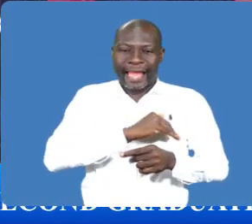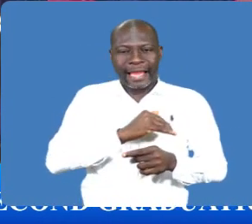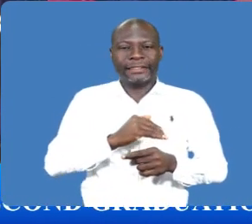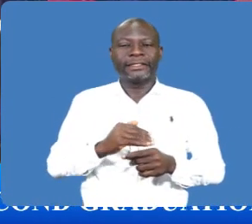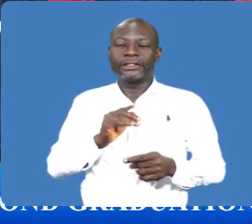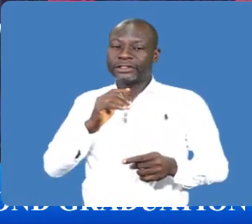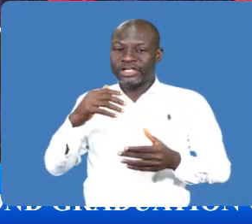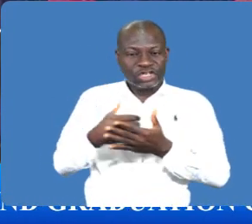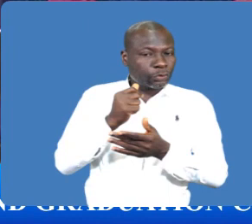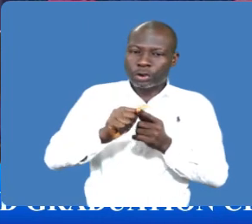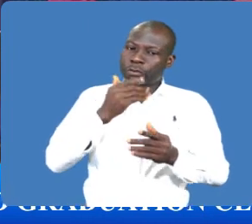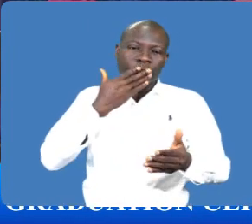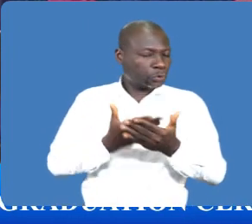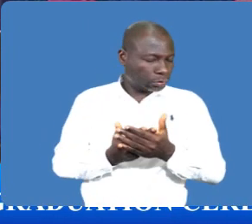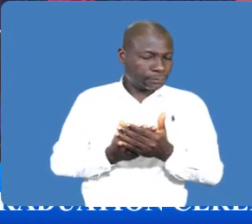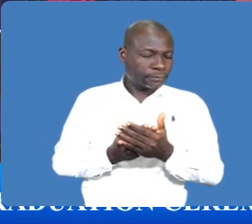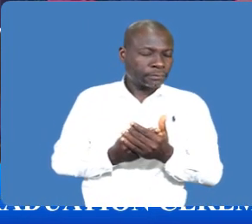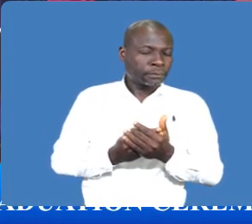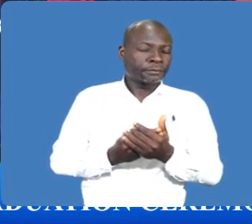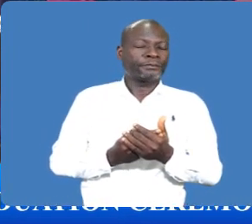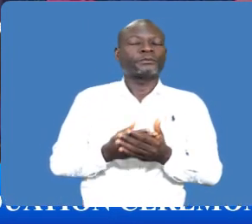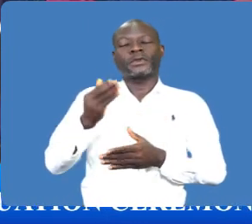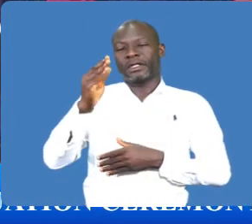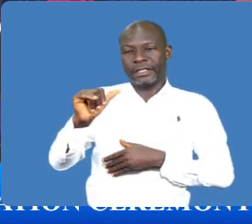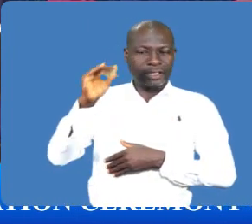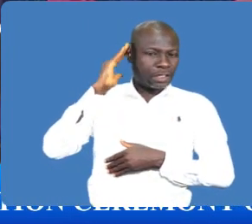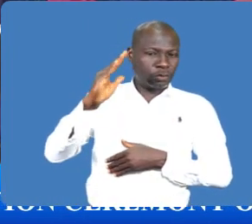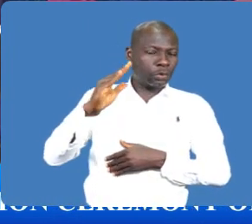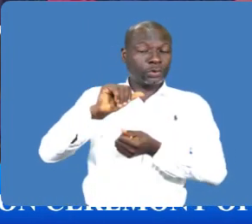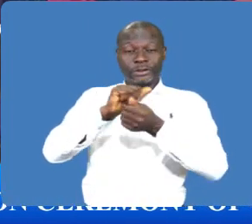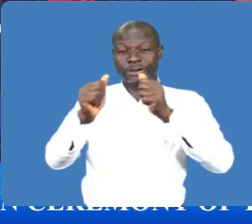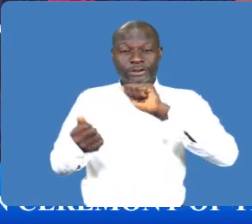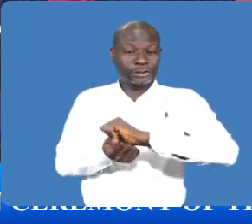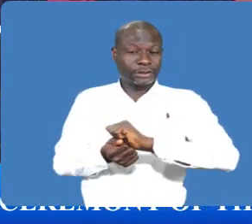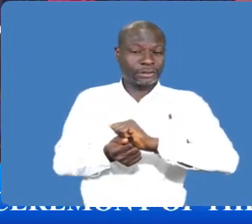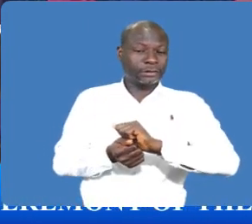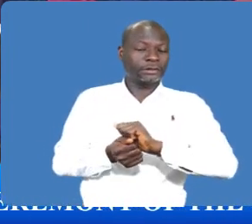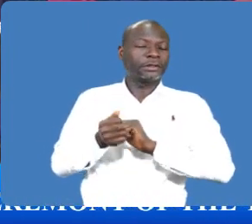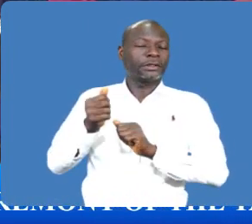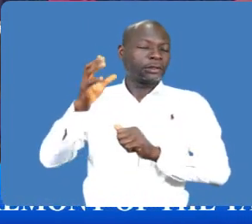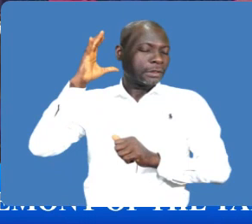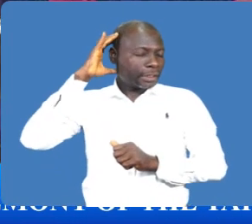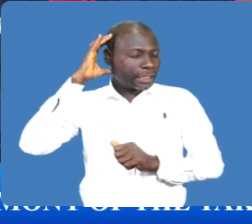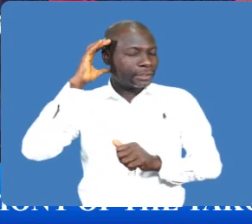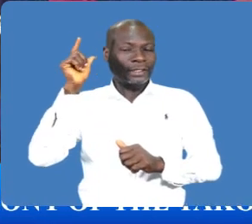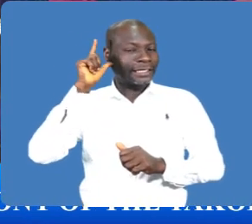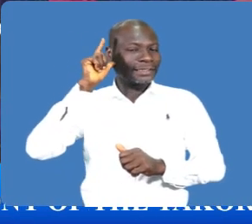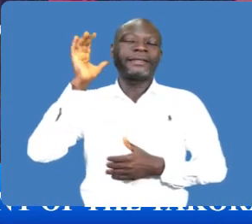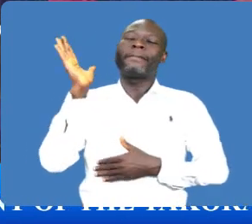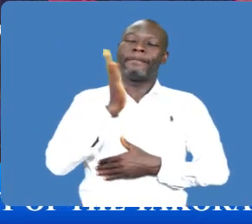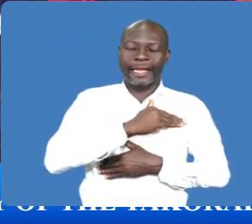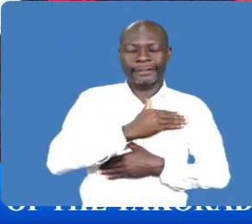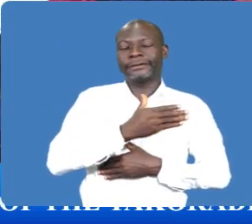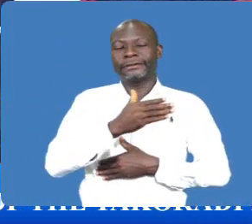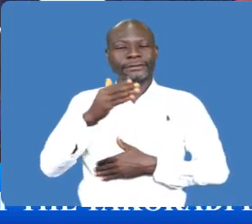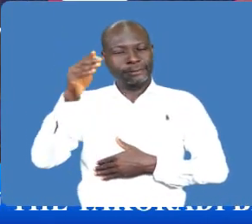they will heap up for themselves teachers, and they will turn their ears away from the truth and turn